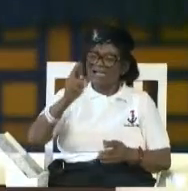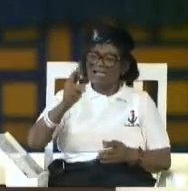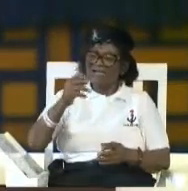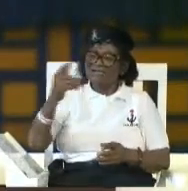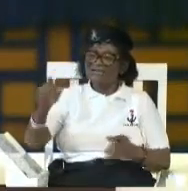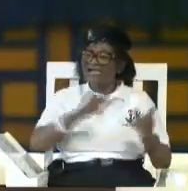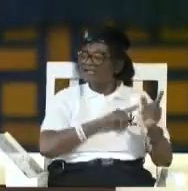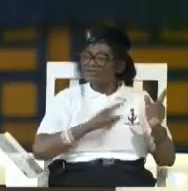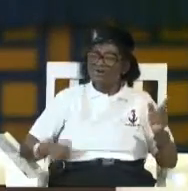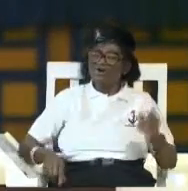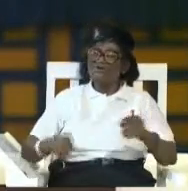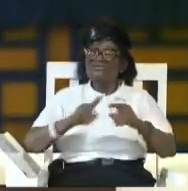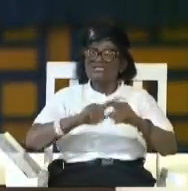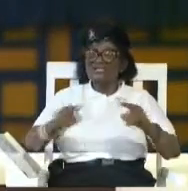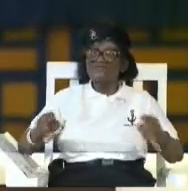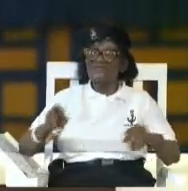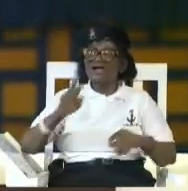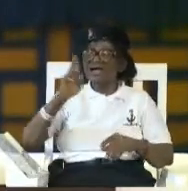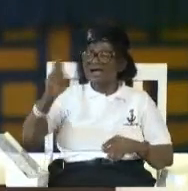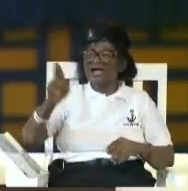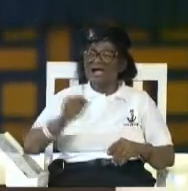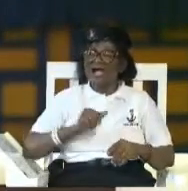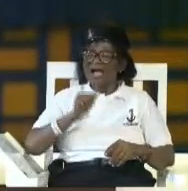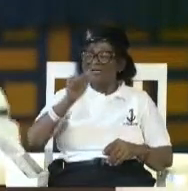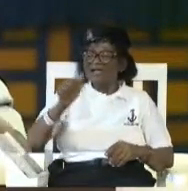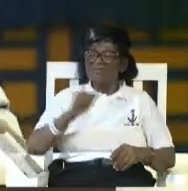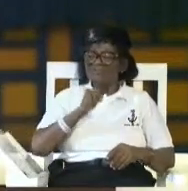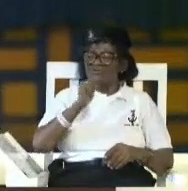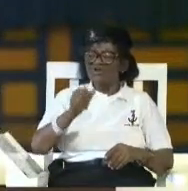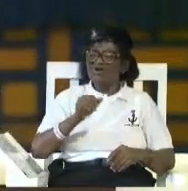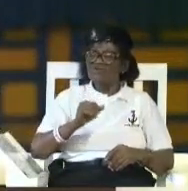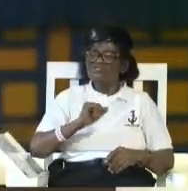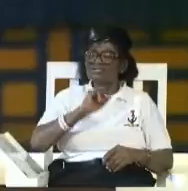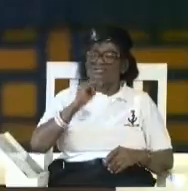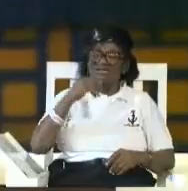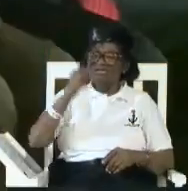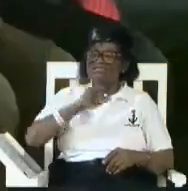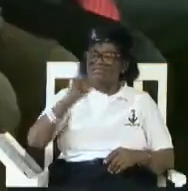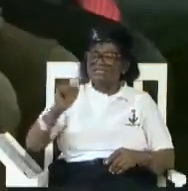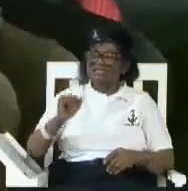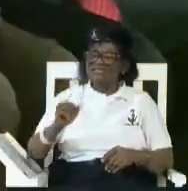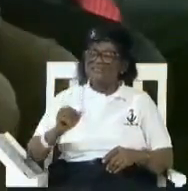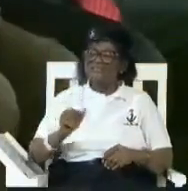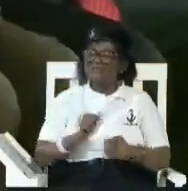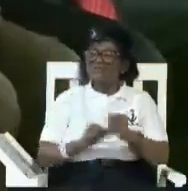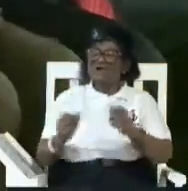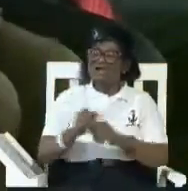Now I'm not saying, amen, go ahead, you can clap for the Almighty God.